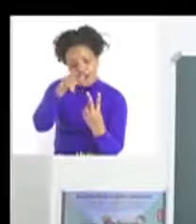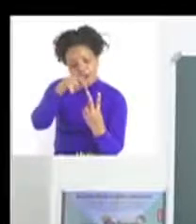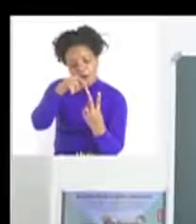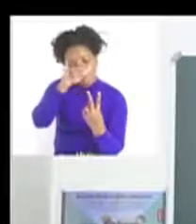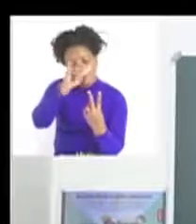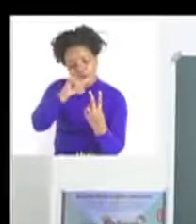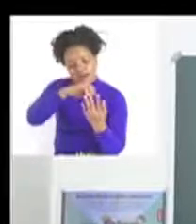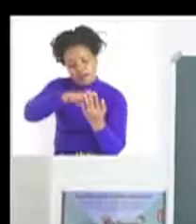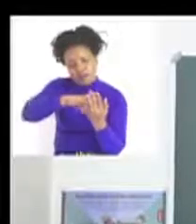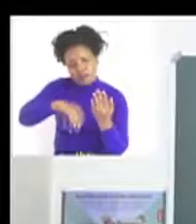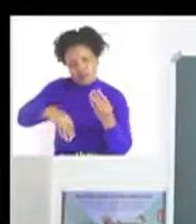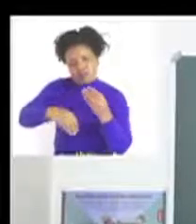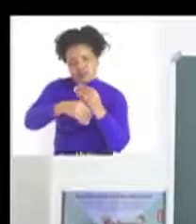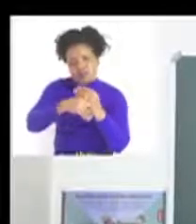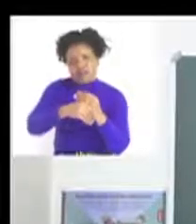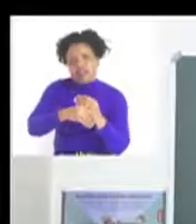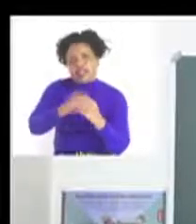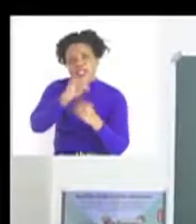Y and we add